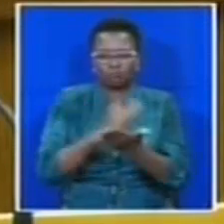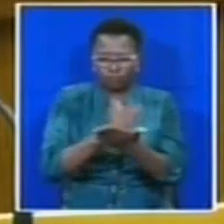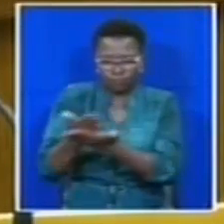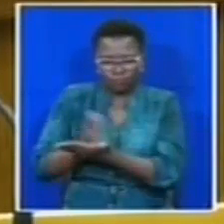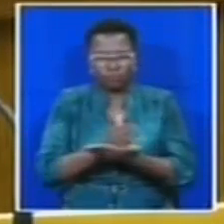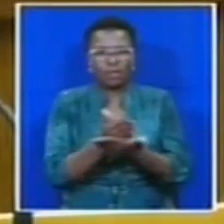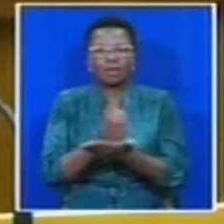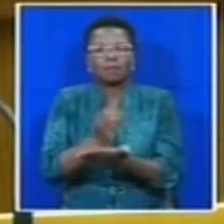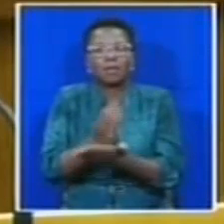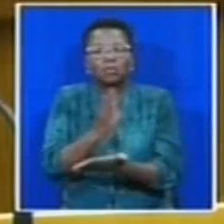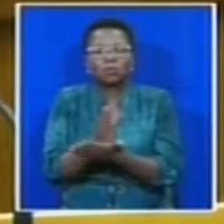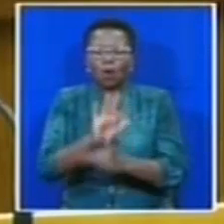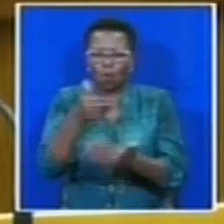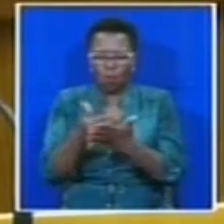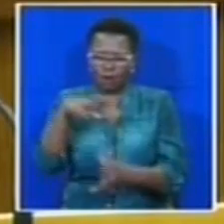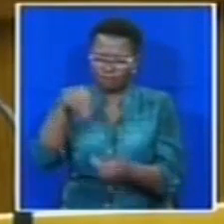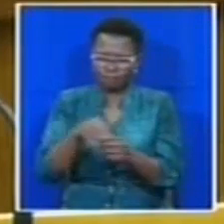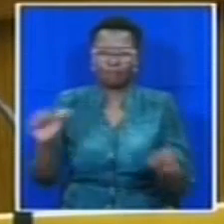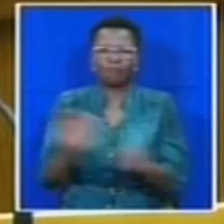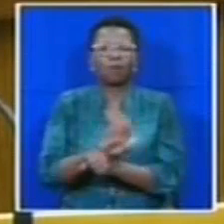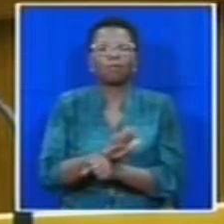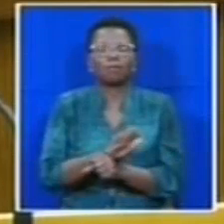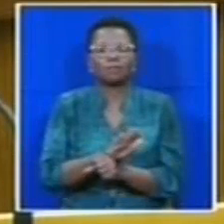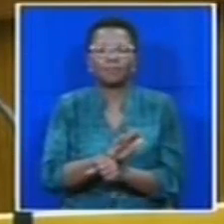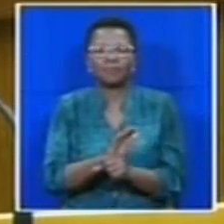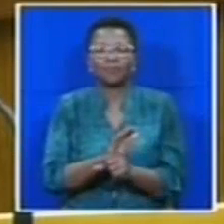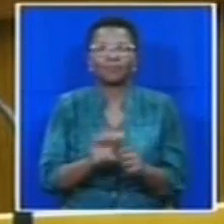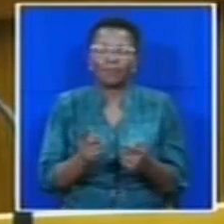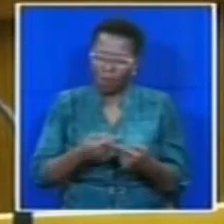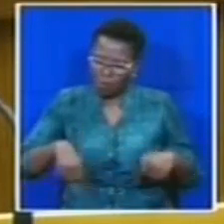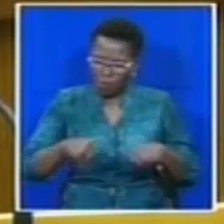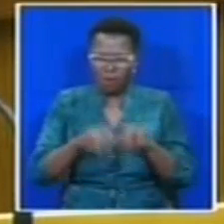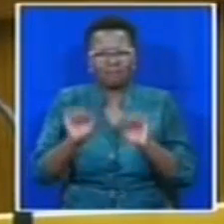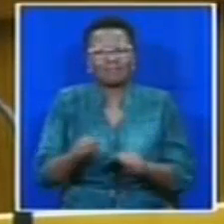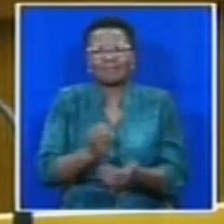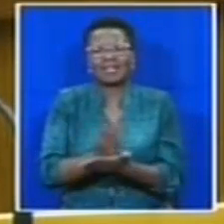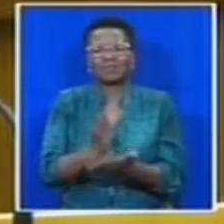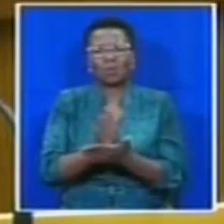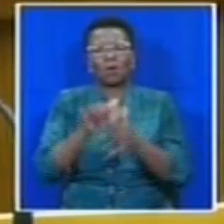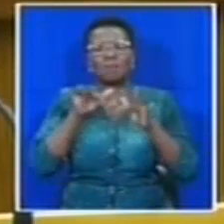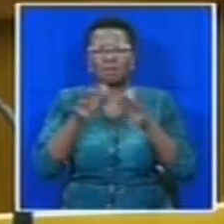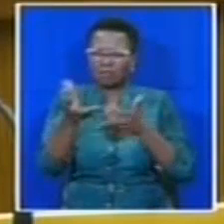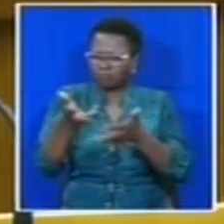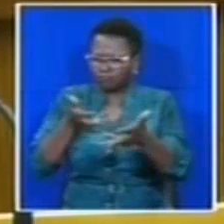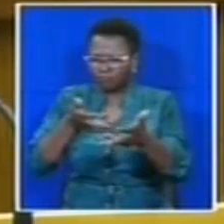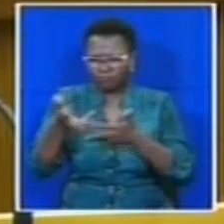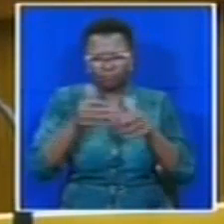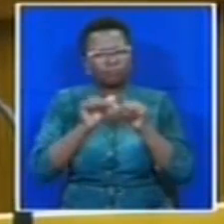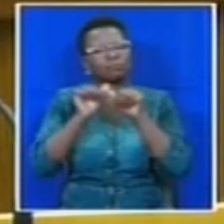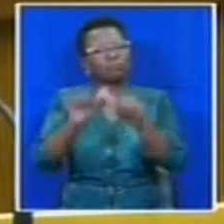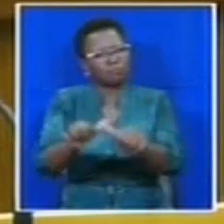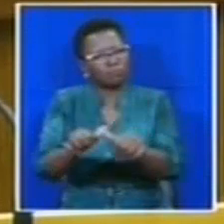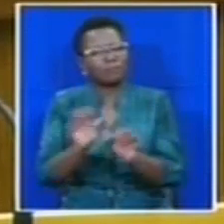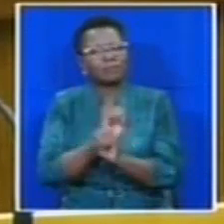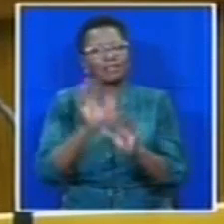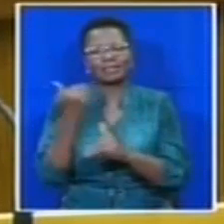to inclusiveness in our development path. We must intensify the national dialogue initiated early in the year